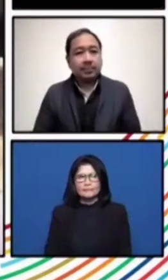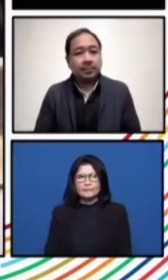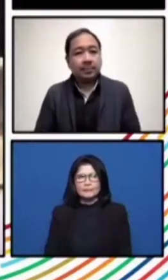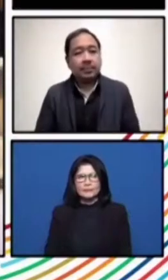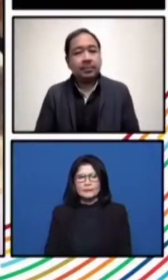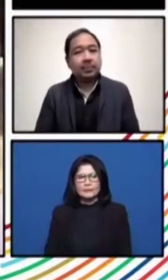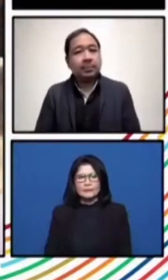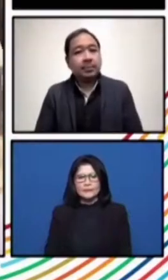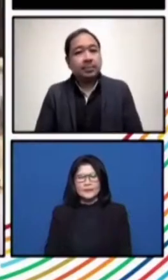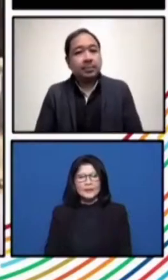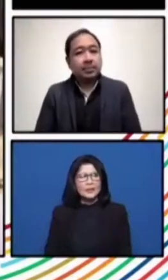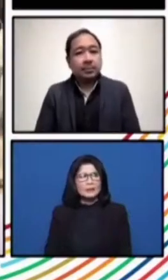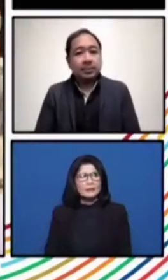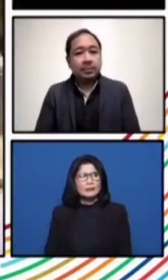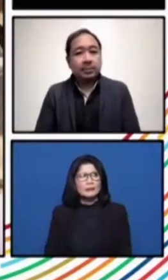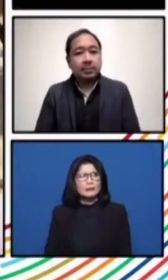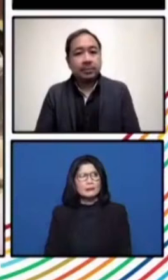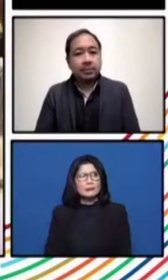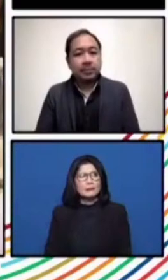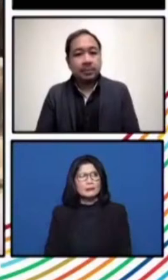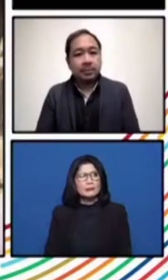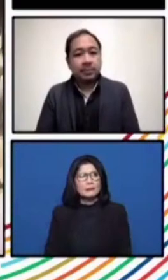on YouTube